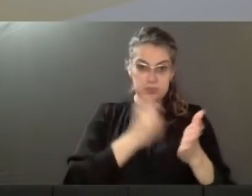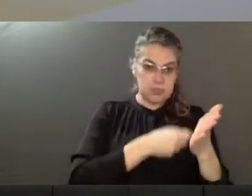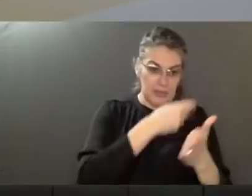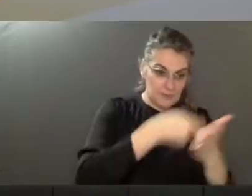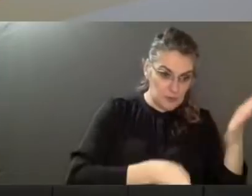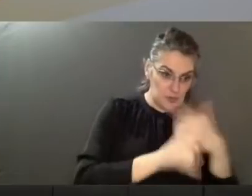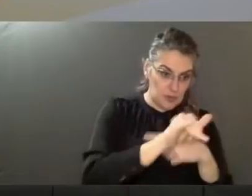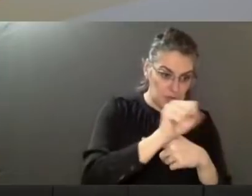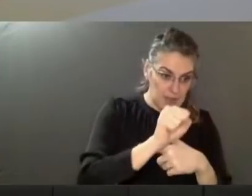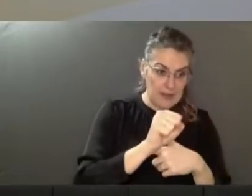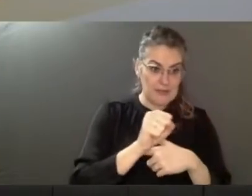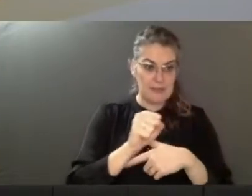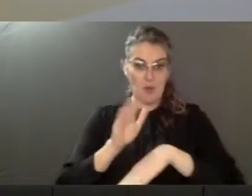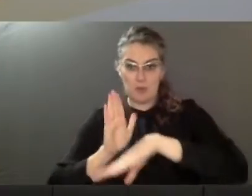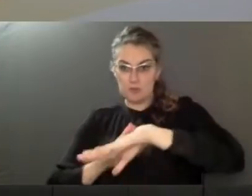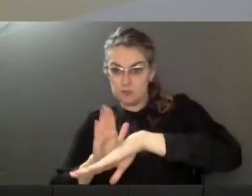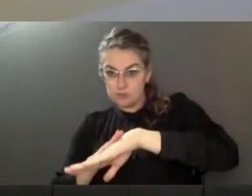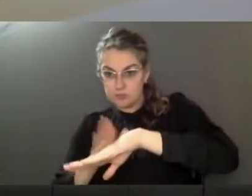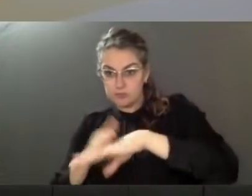Thank you very much.